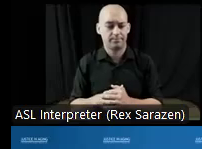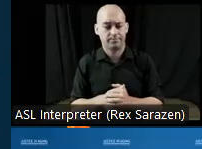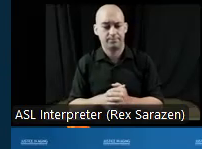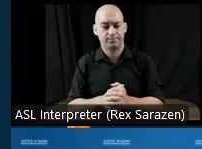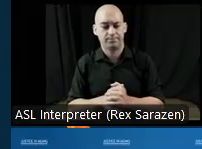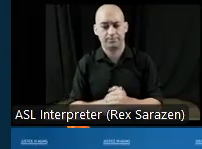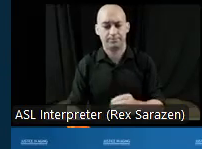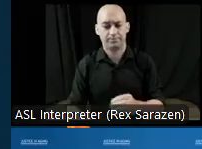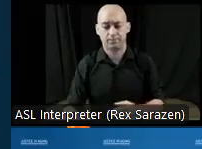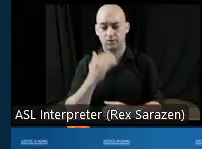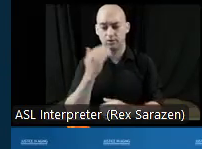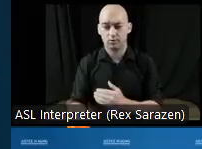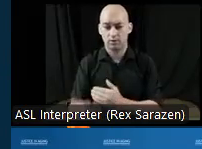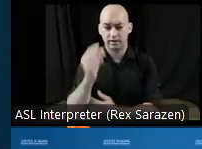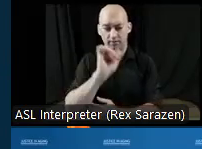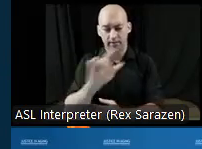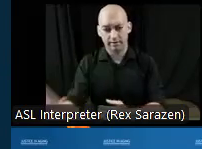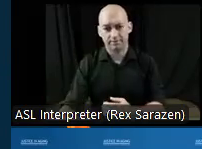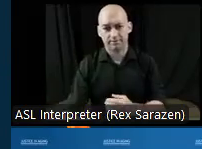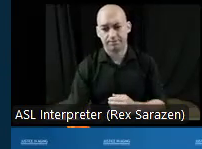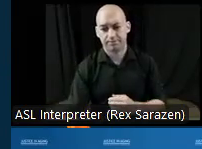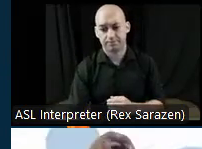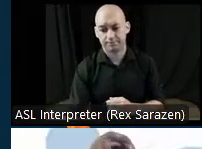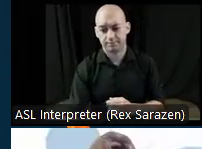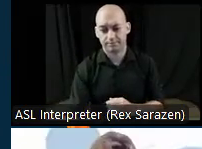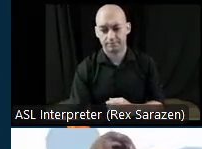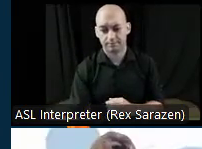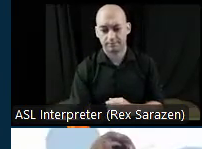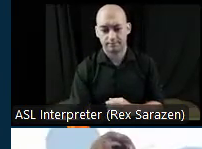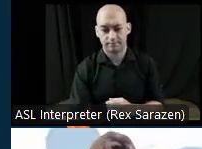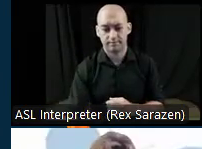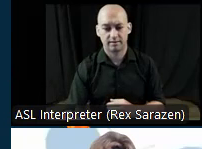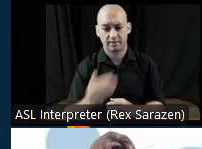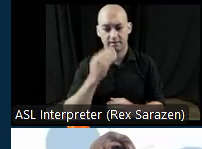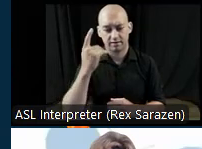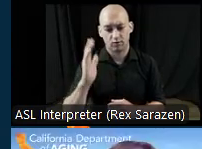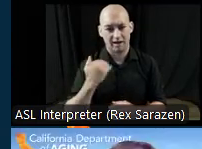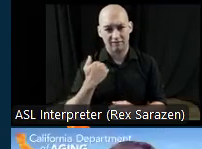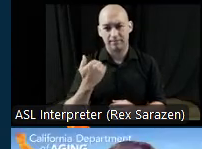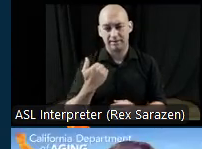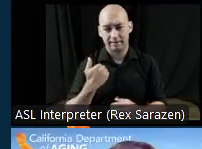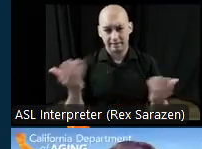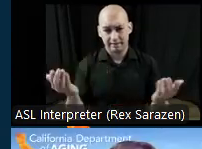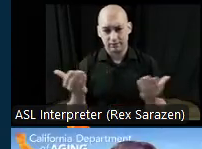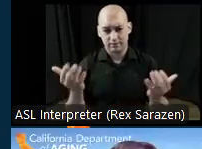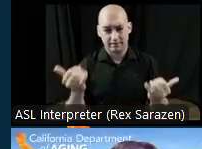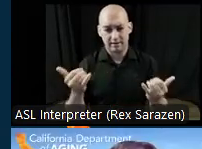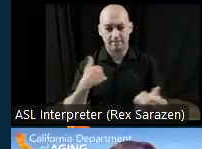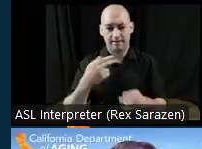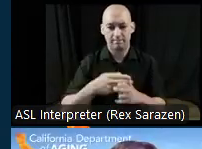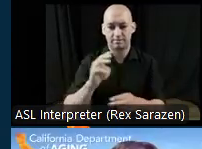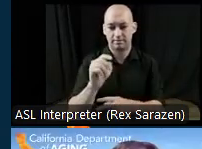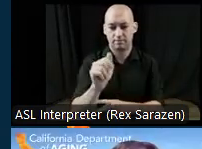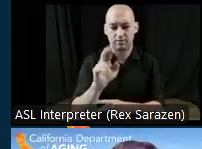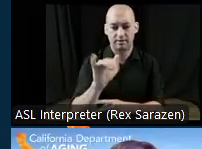Good morning, everyone. Good morning, everyone, and thank you for having me here today. My name is Marina Castillo Augusto. My